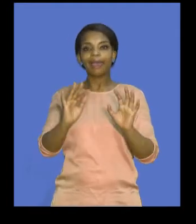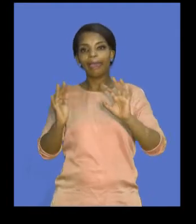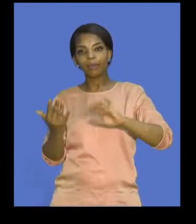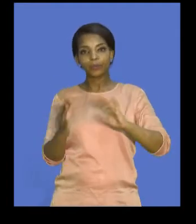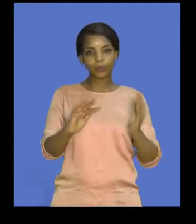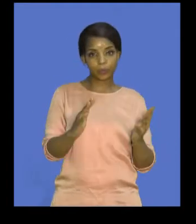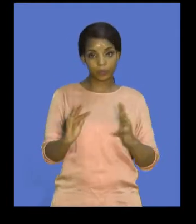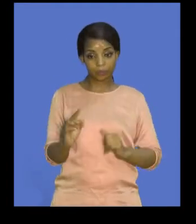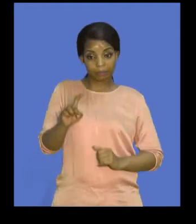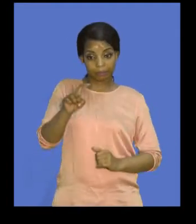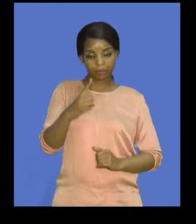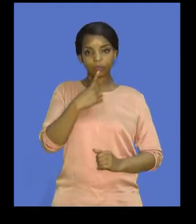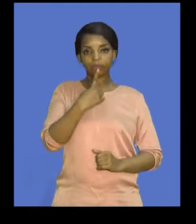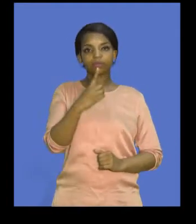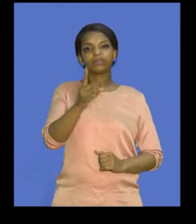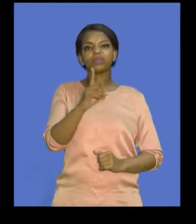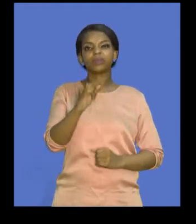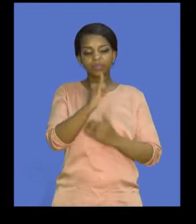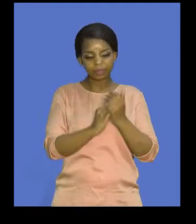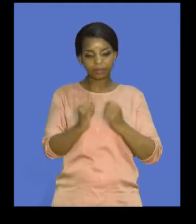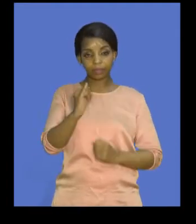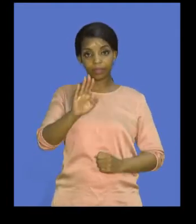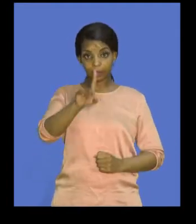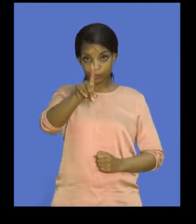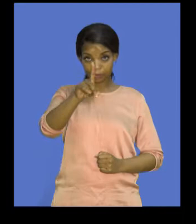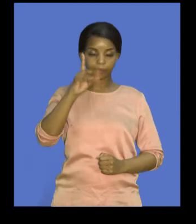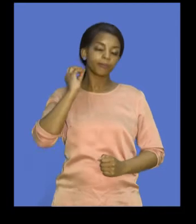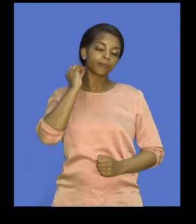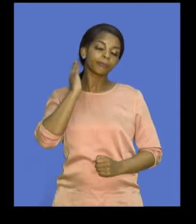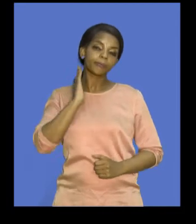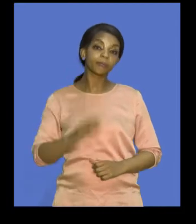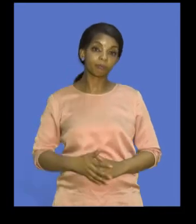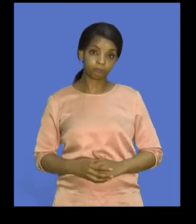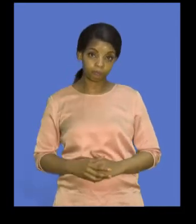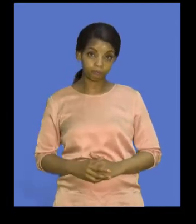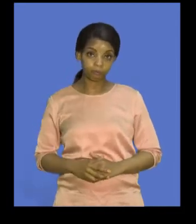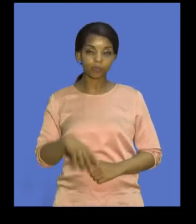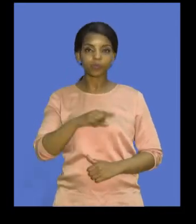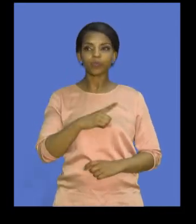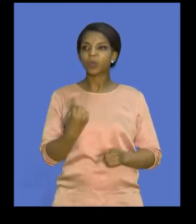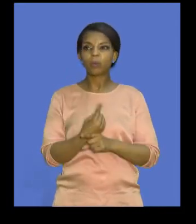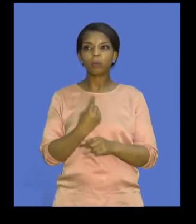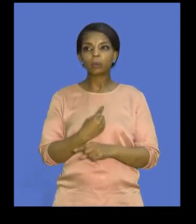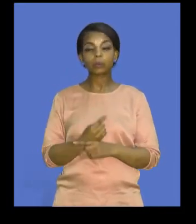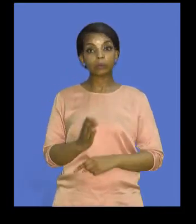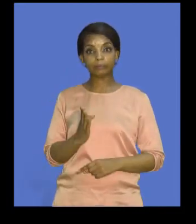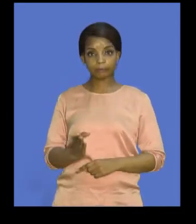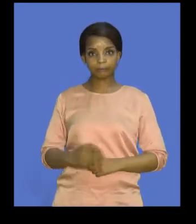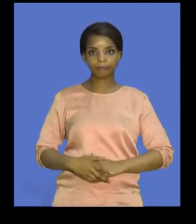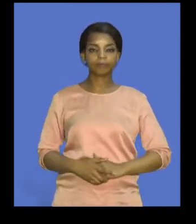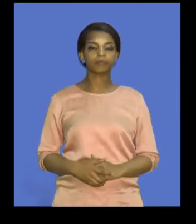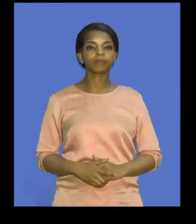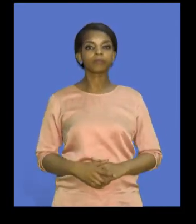variable. Take note of that, okay? And it's always a physical quantity, right? And then we also talk about the dependent